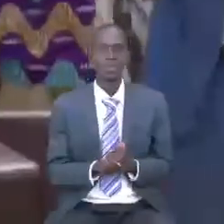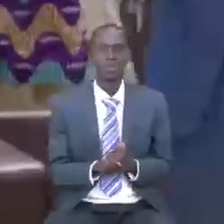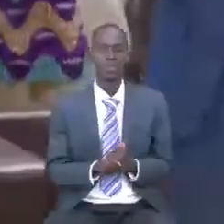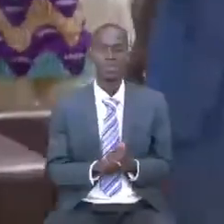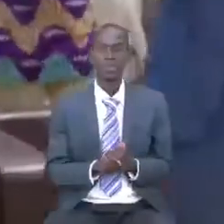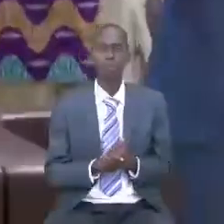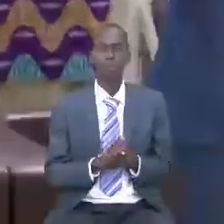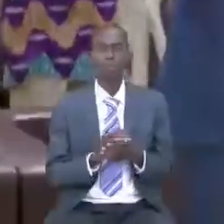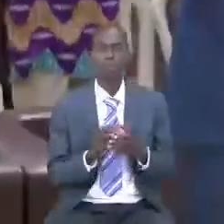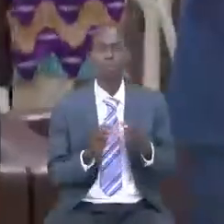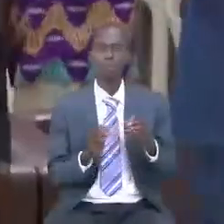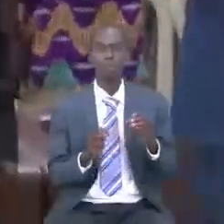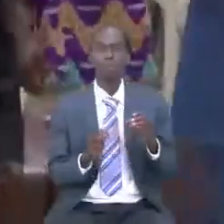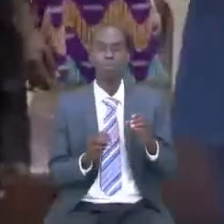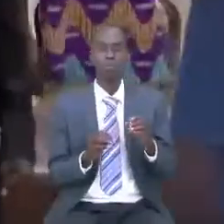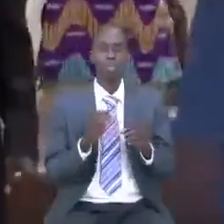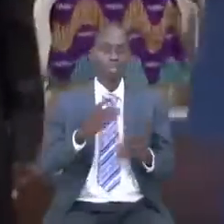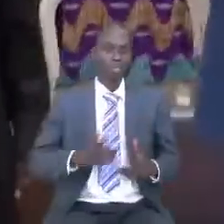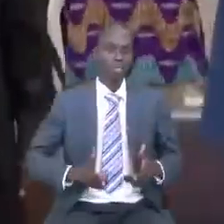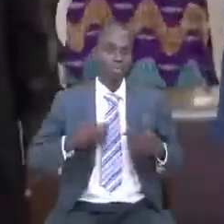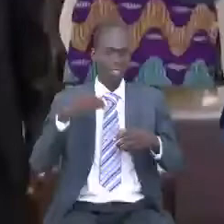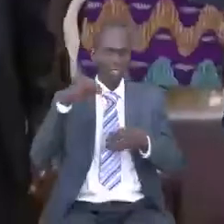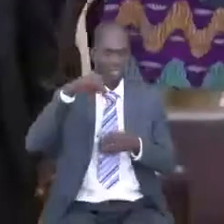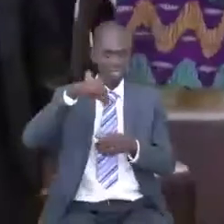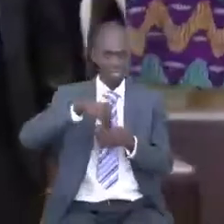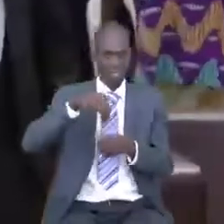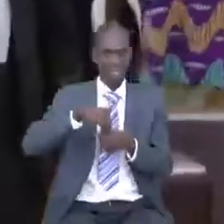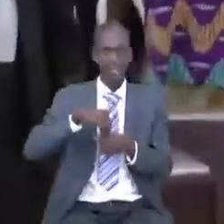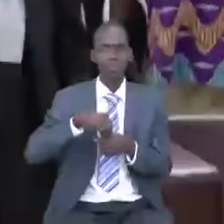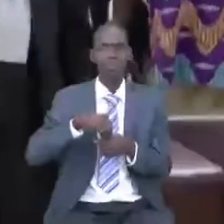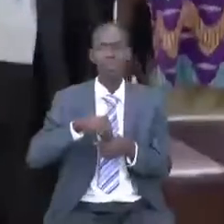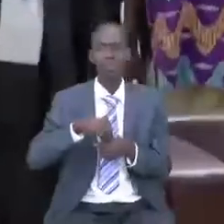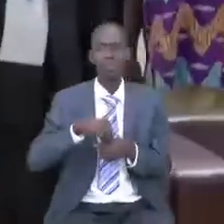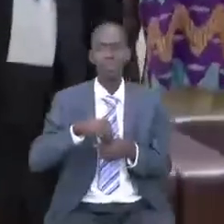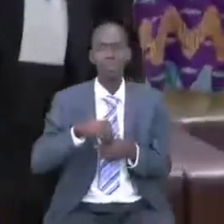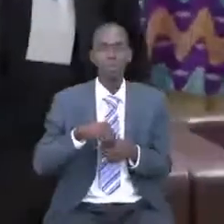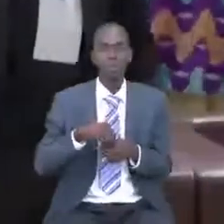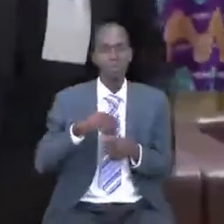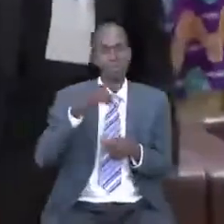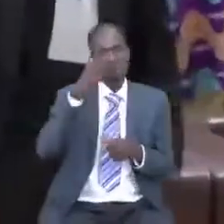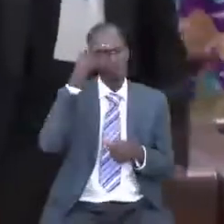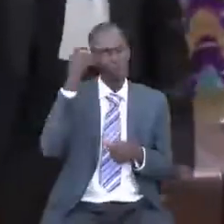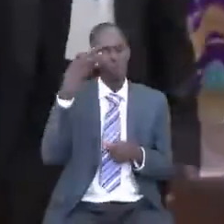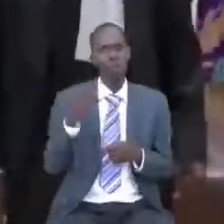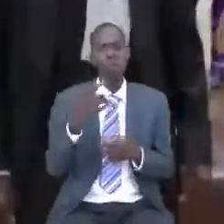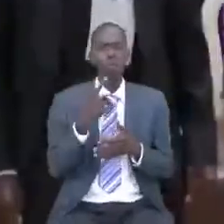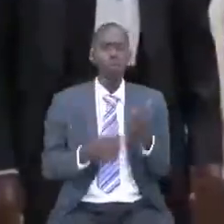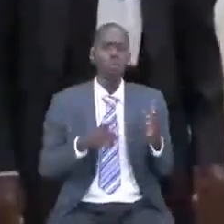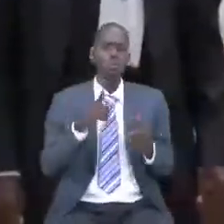Bleeding on the inside, bleeding because of what you've suffered,